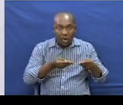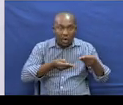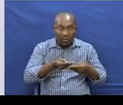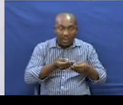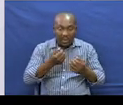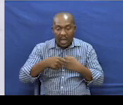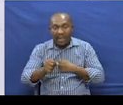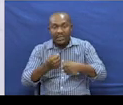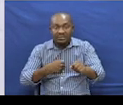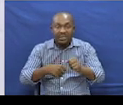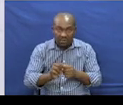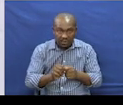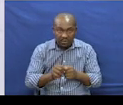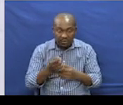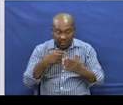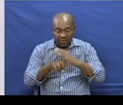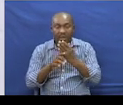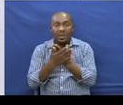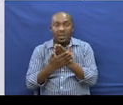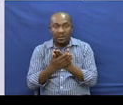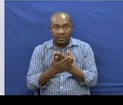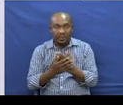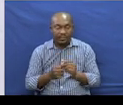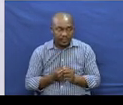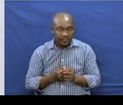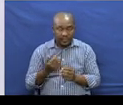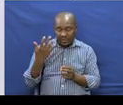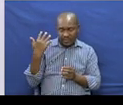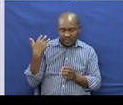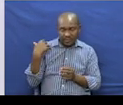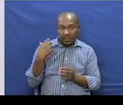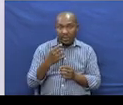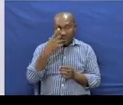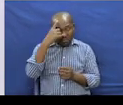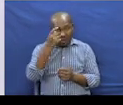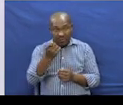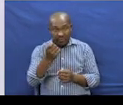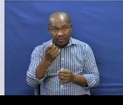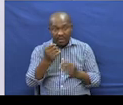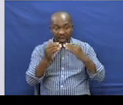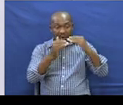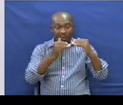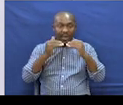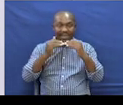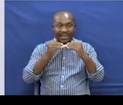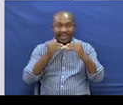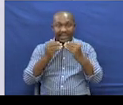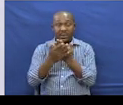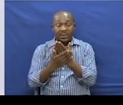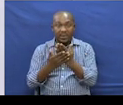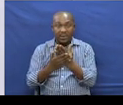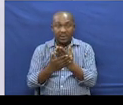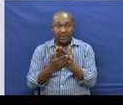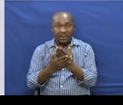a certain country. It is believed that in a democratic state, citizens will always have to assume